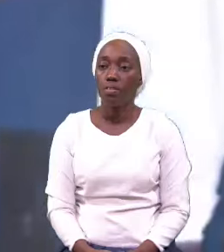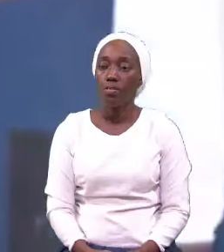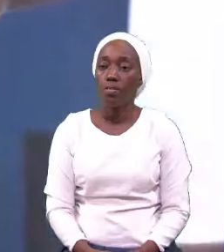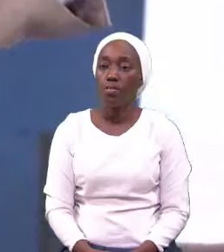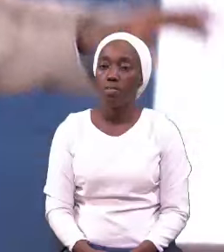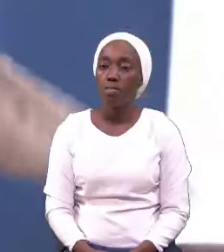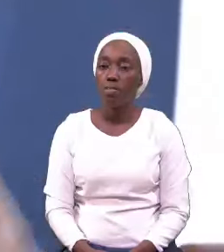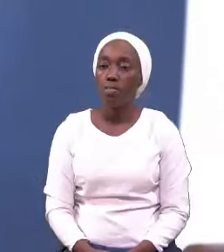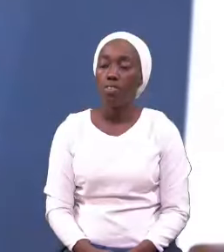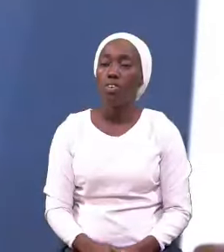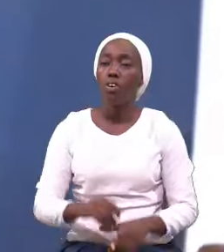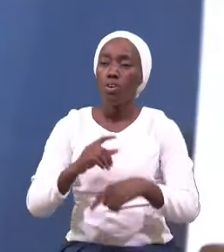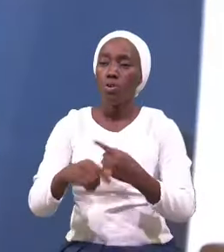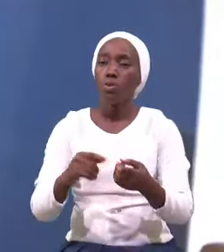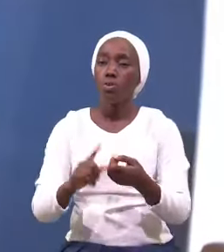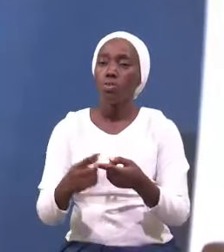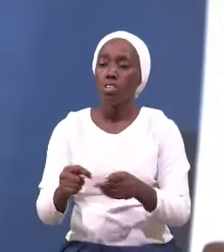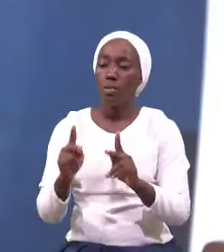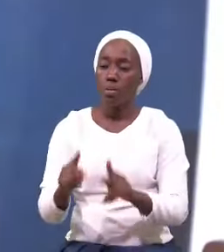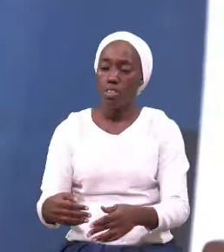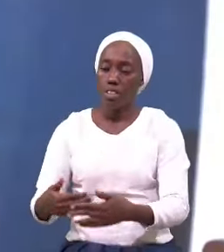go to the person nearest to you.